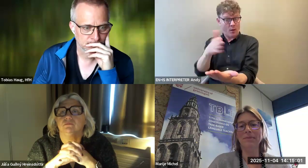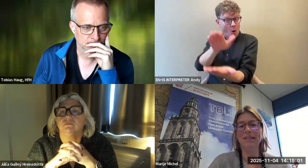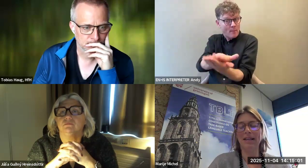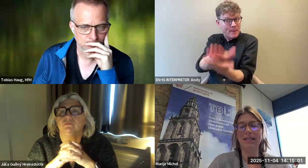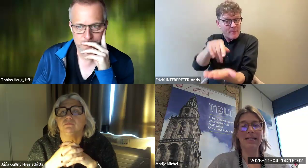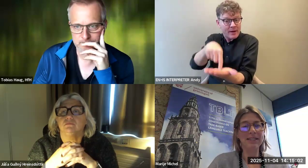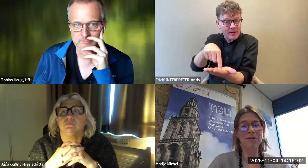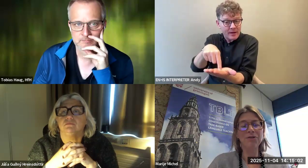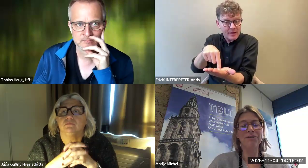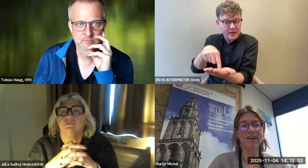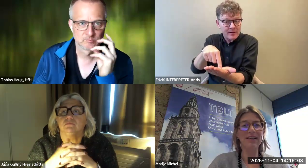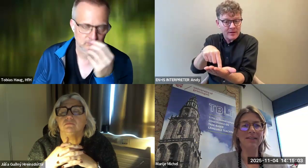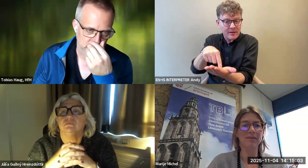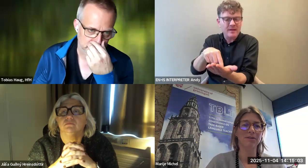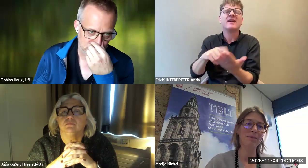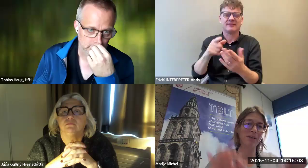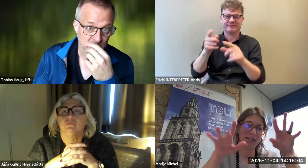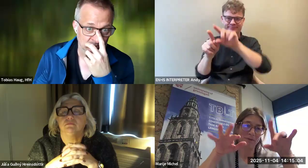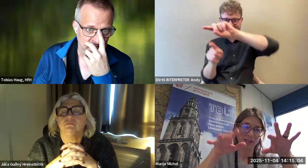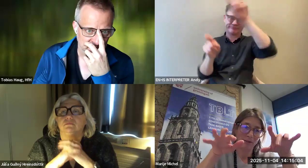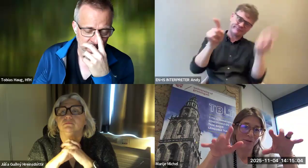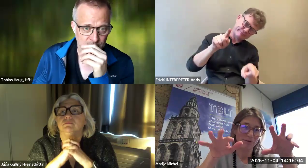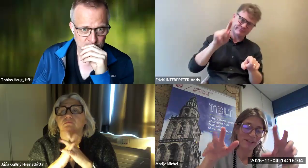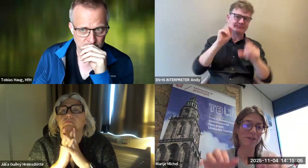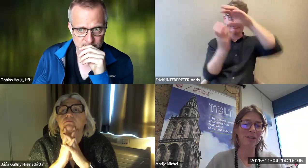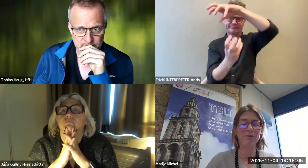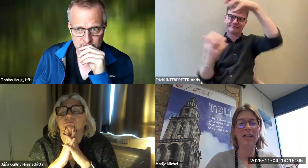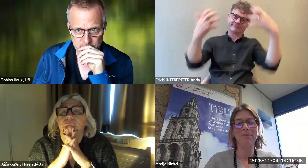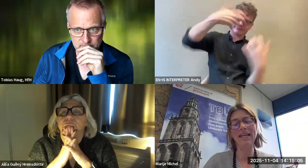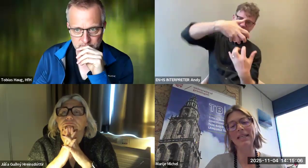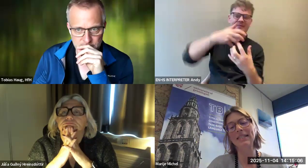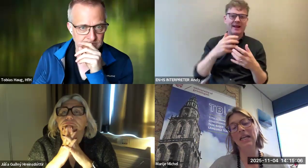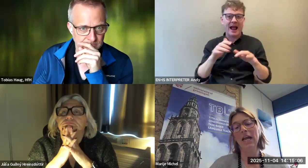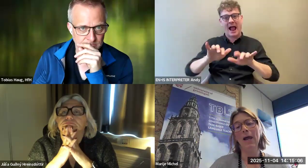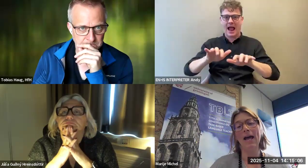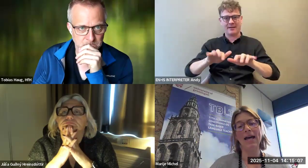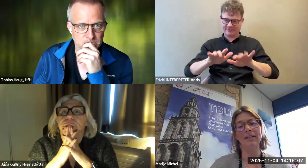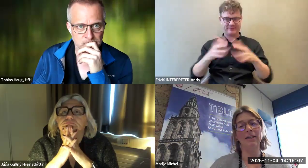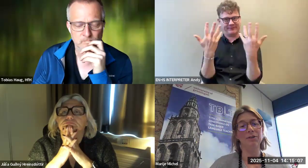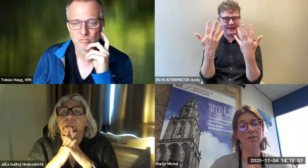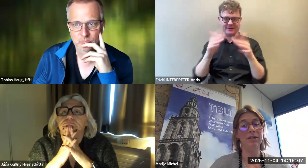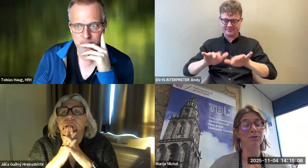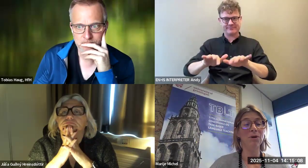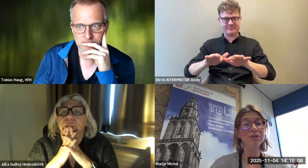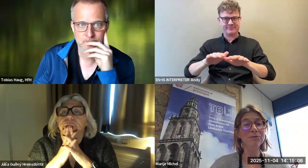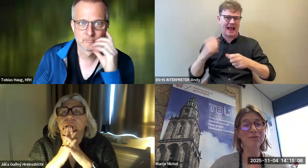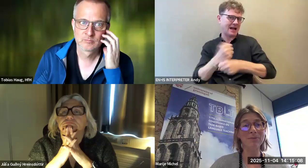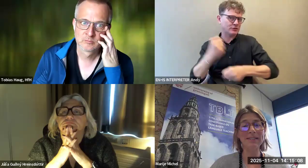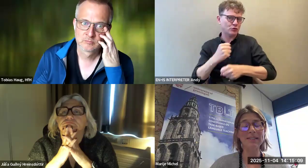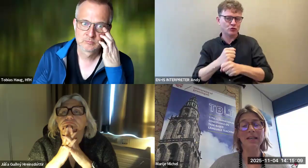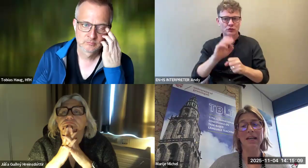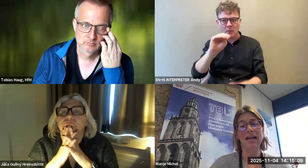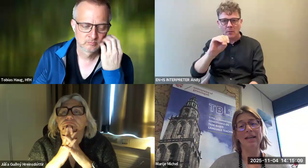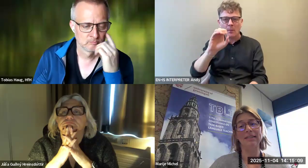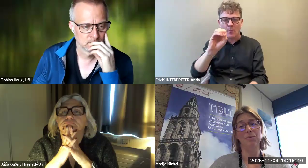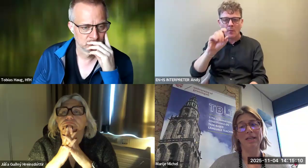there comes the execution phase. So typically nowadays you use your fingers to type a text, and those include motor